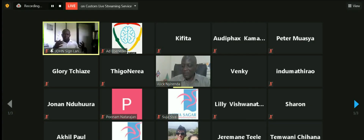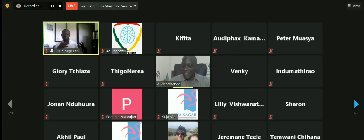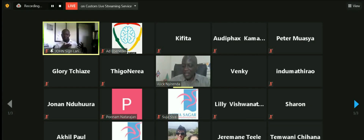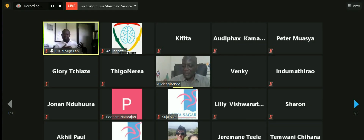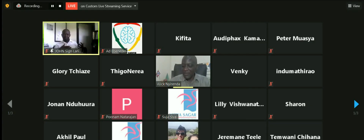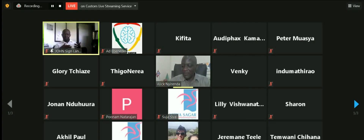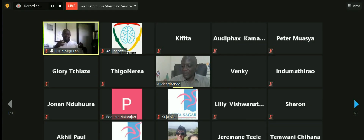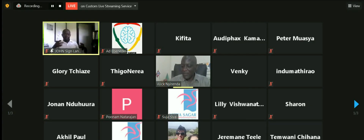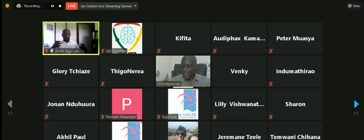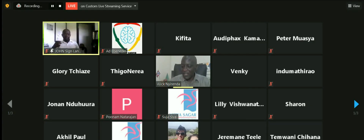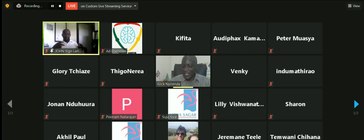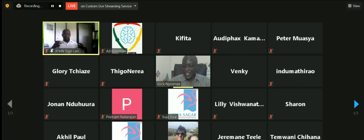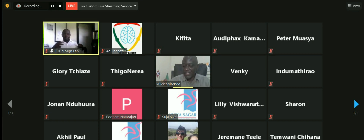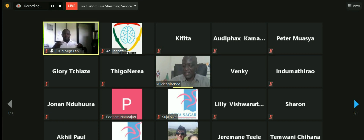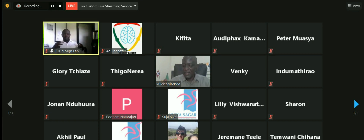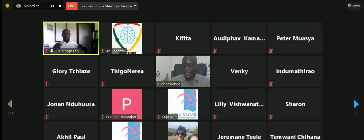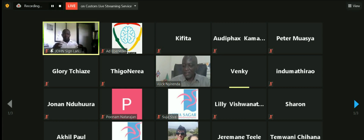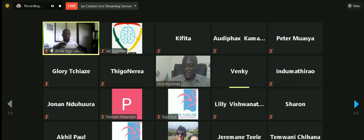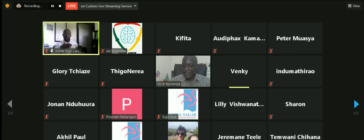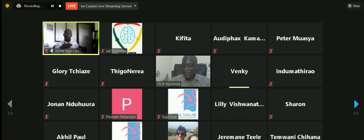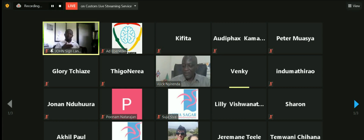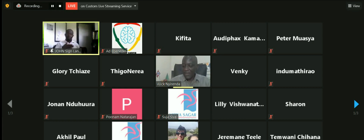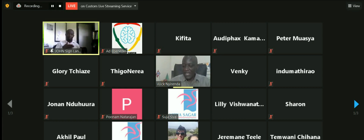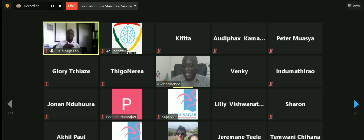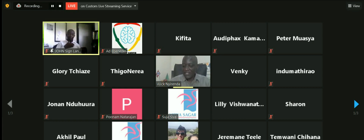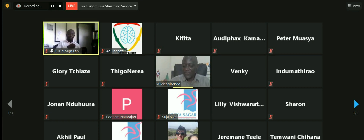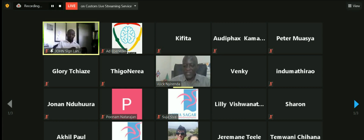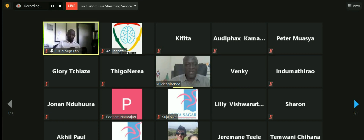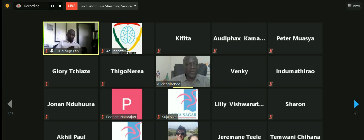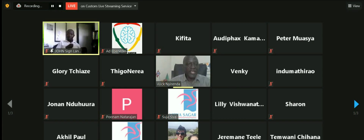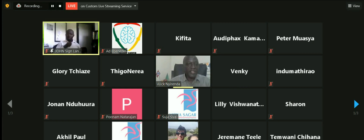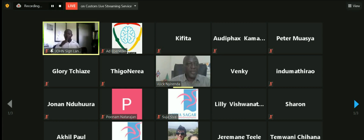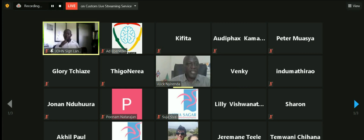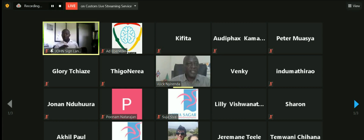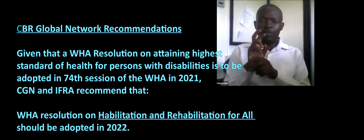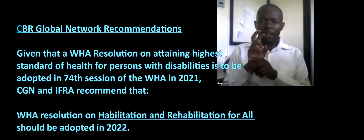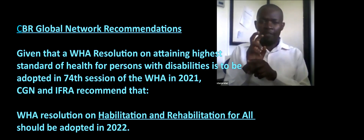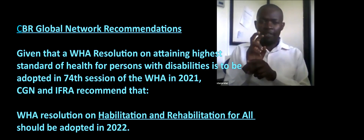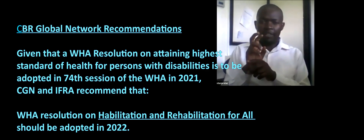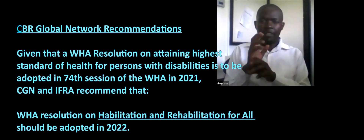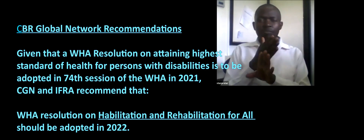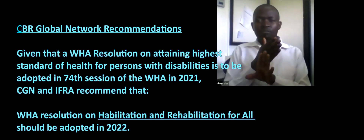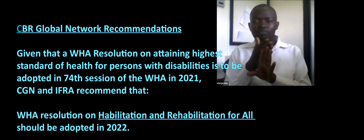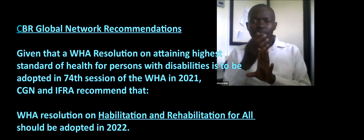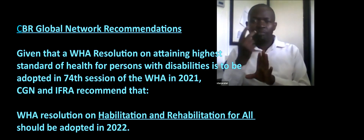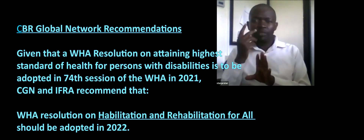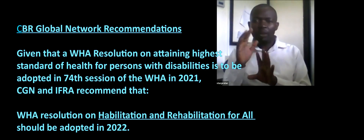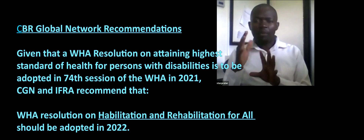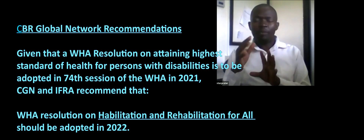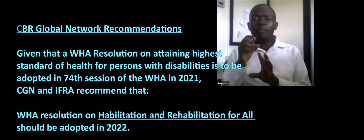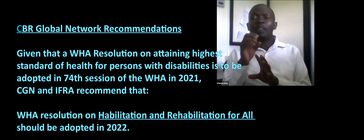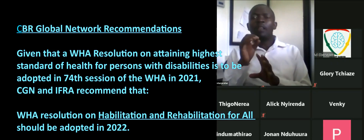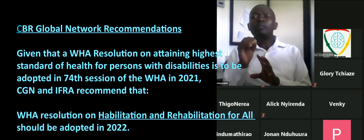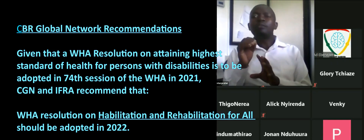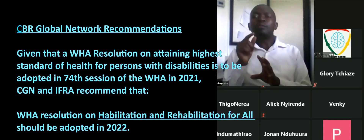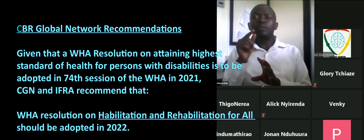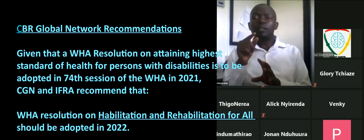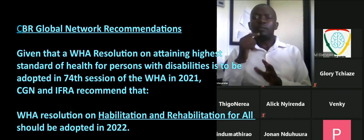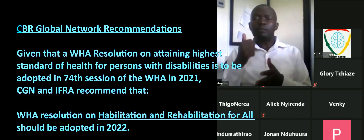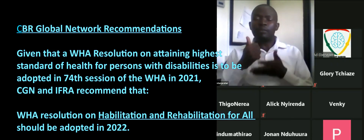So, Madam Lily from Alliance for Child Rights, please. So let's just go through